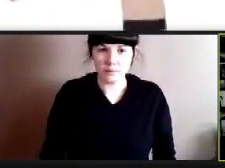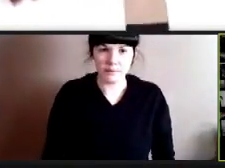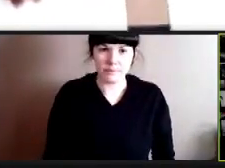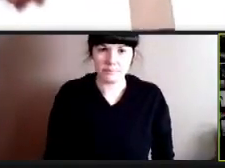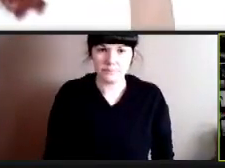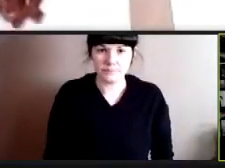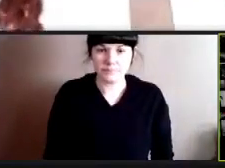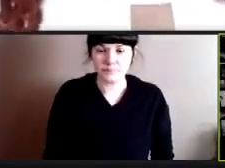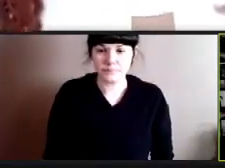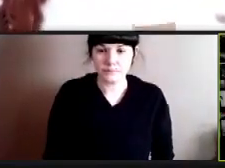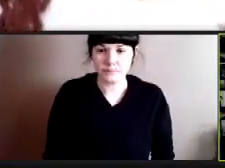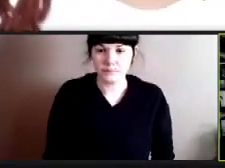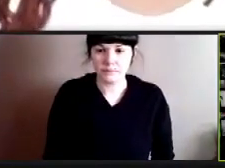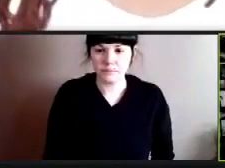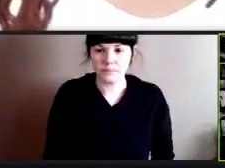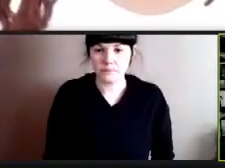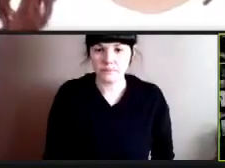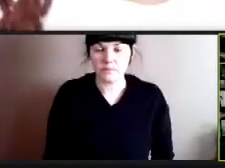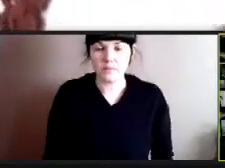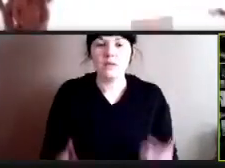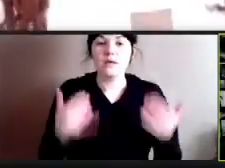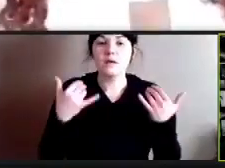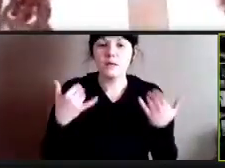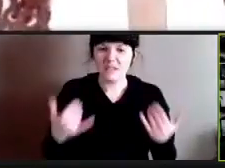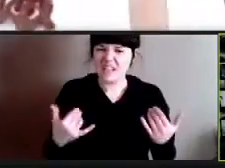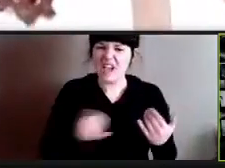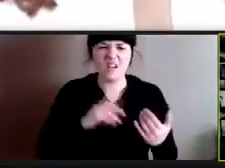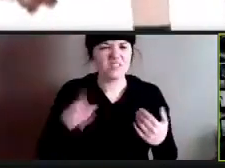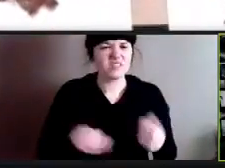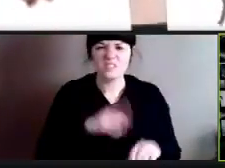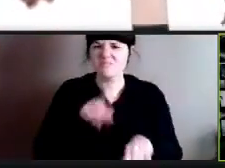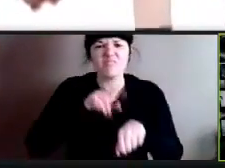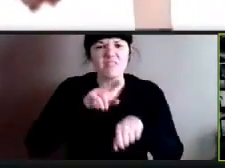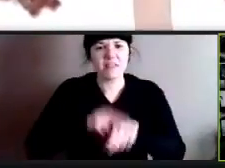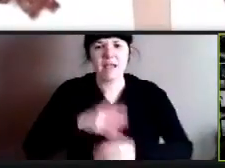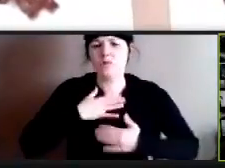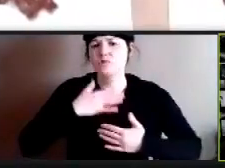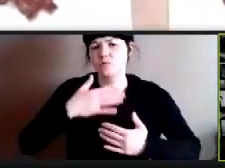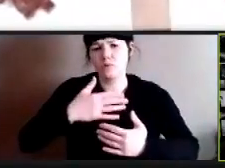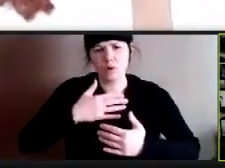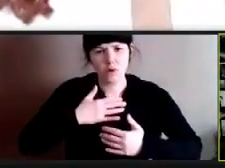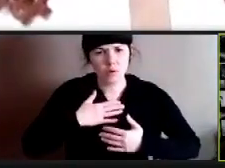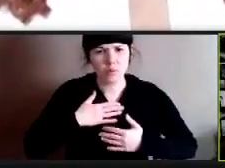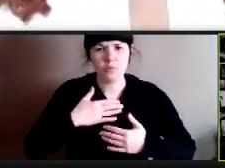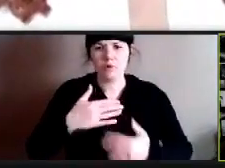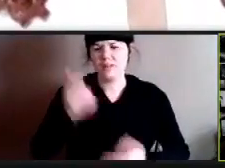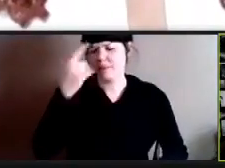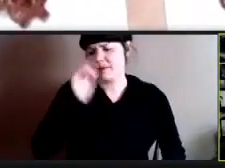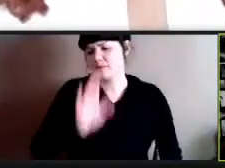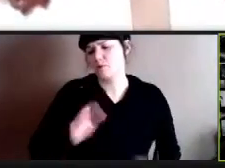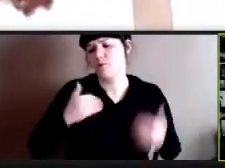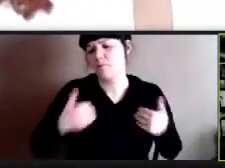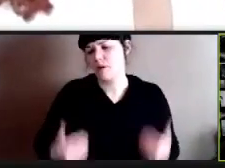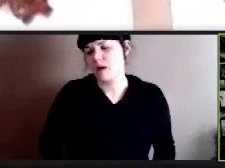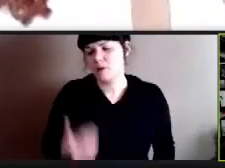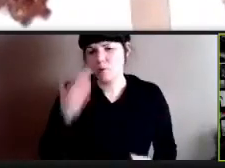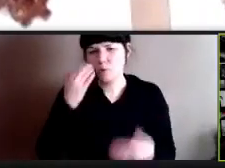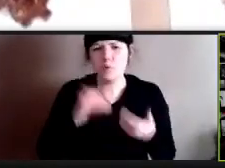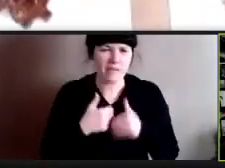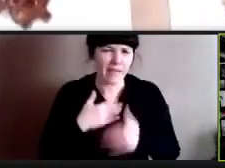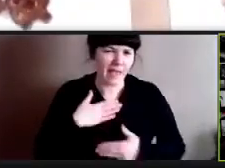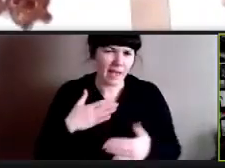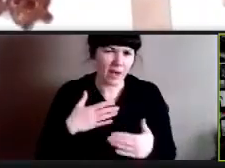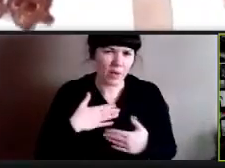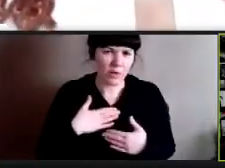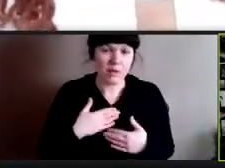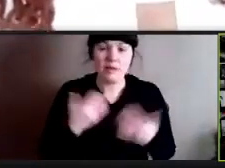And now return to your own natural breath, the breath that you breathe because your body knows how, and tune inward for a moment